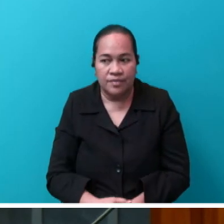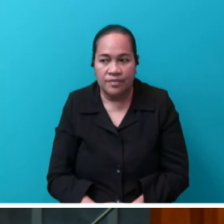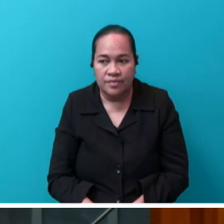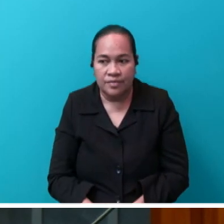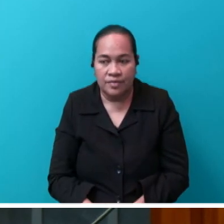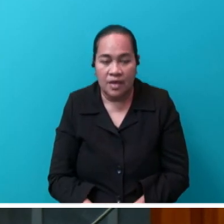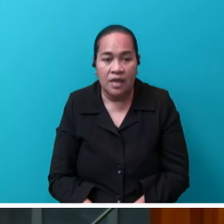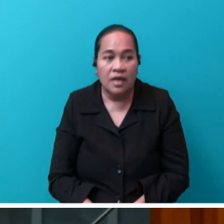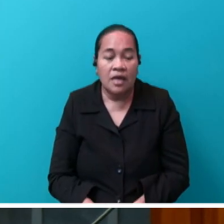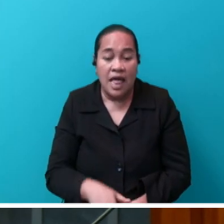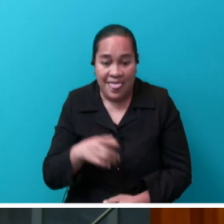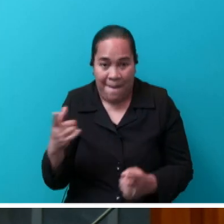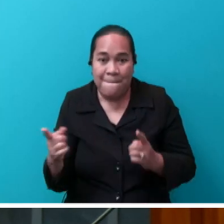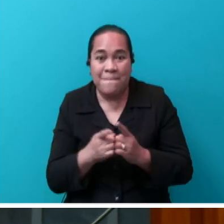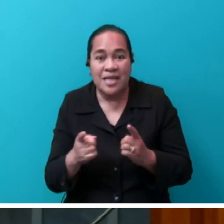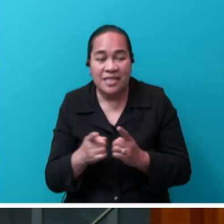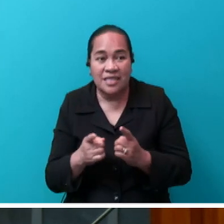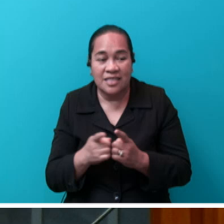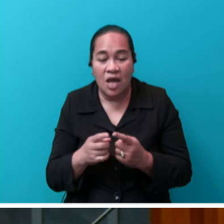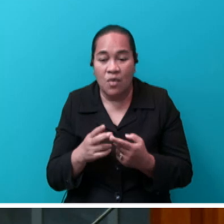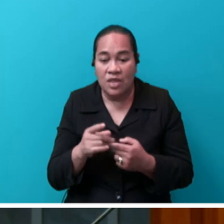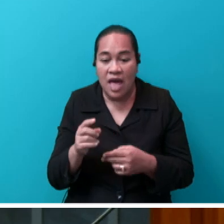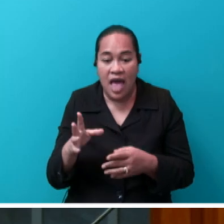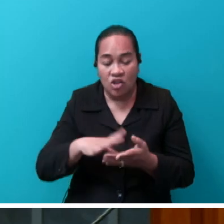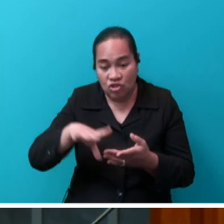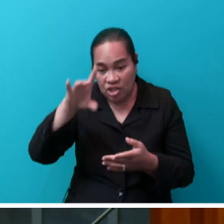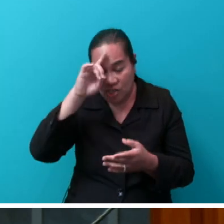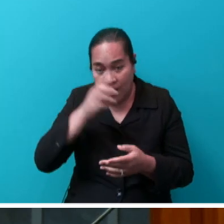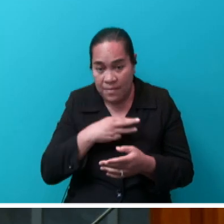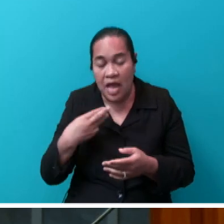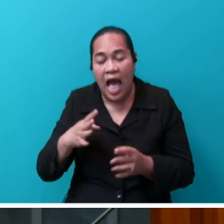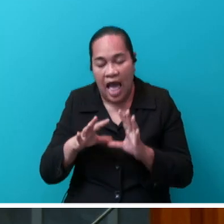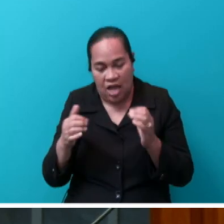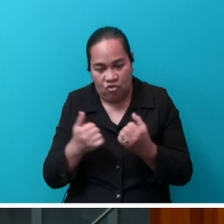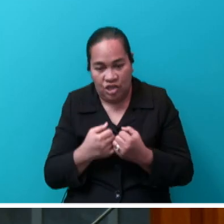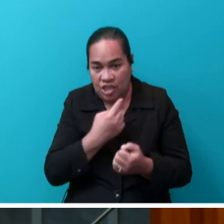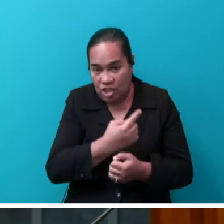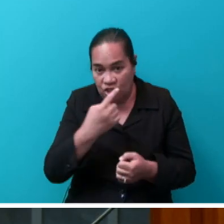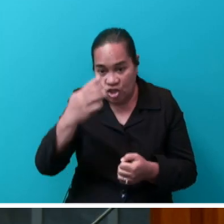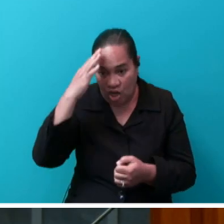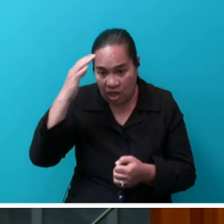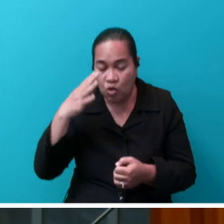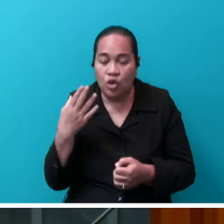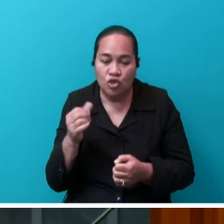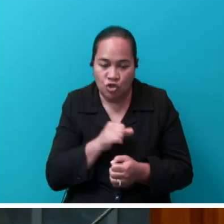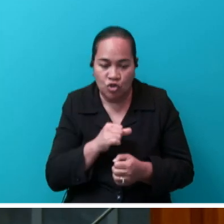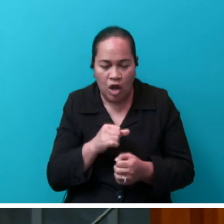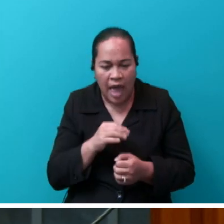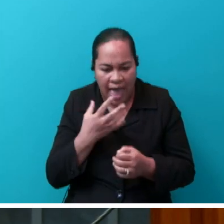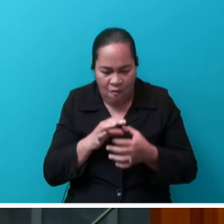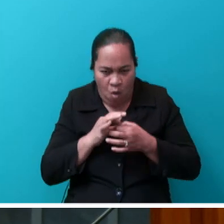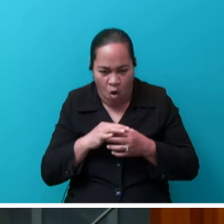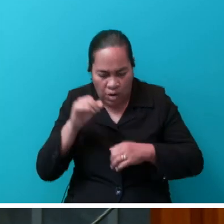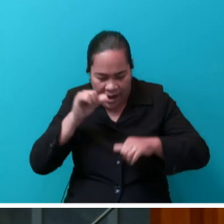Mr. Speaker, sir, meetings between the participating education ministers agreed that each participating country conduct a SWOT analysis of